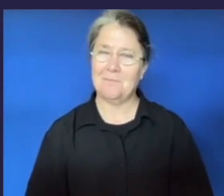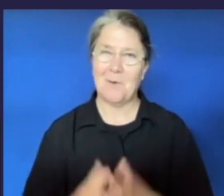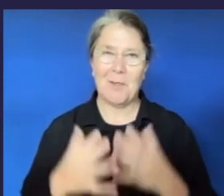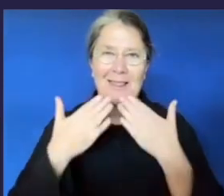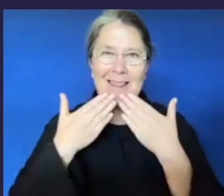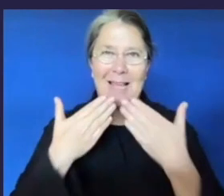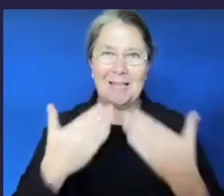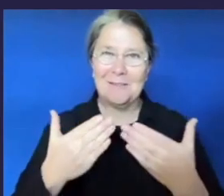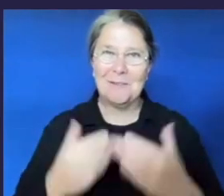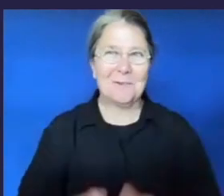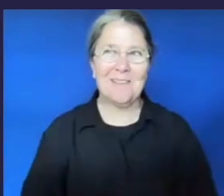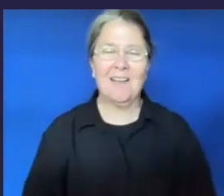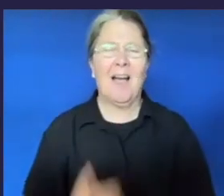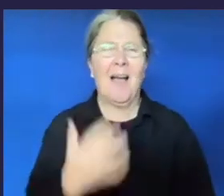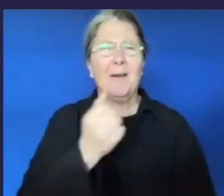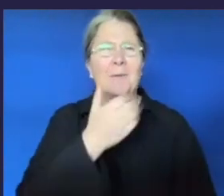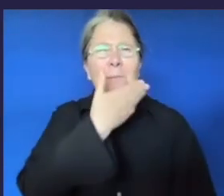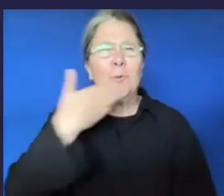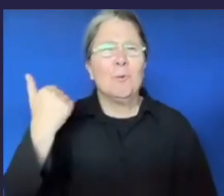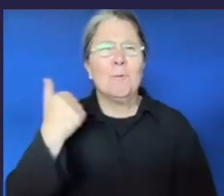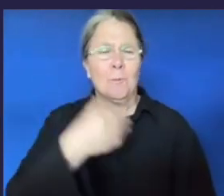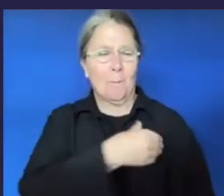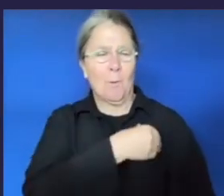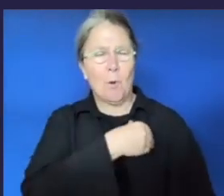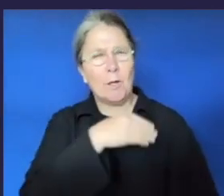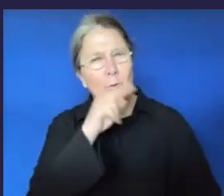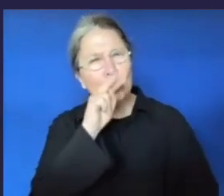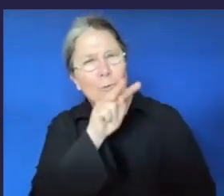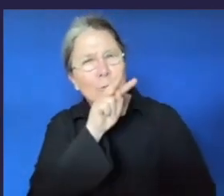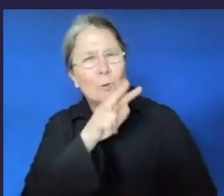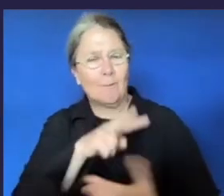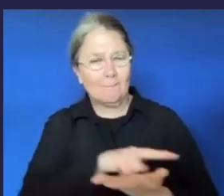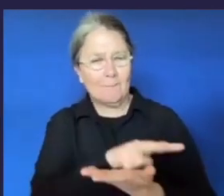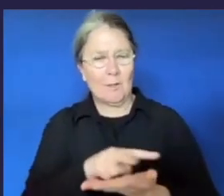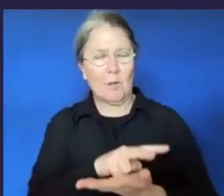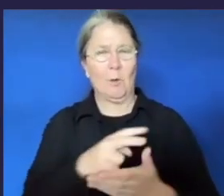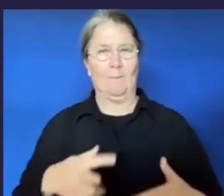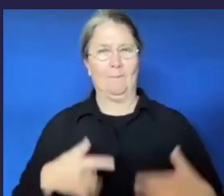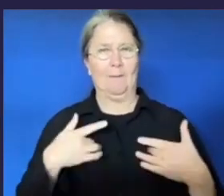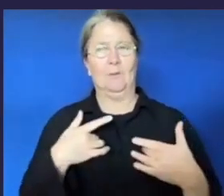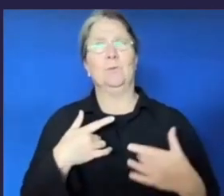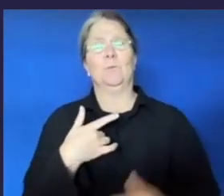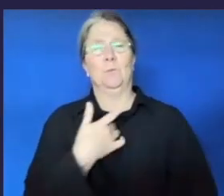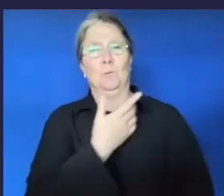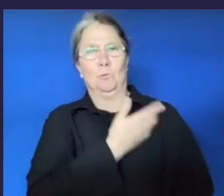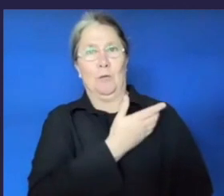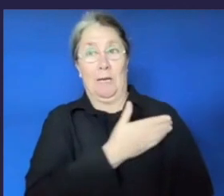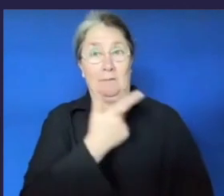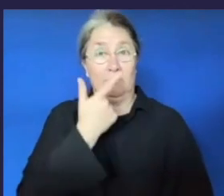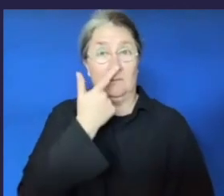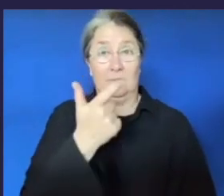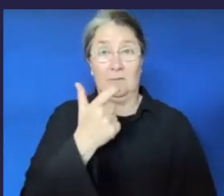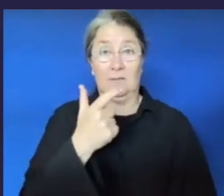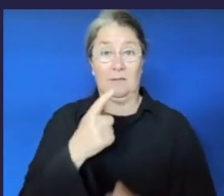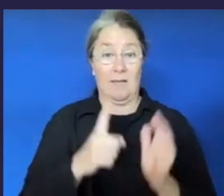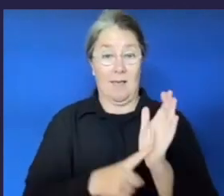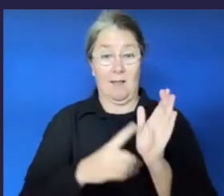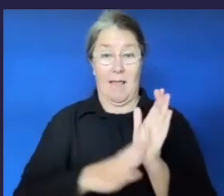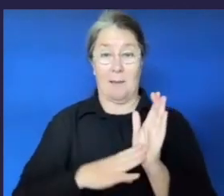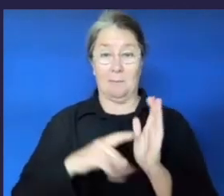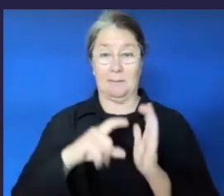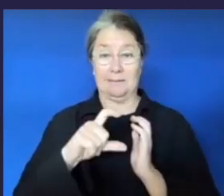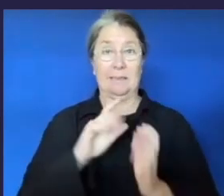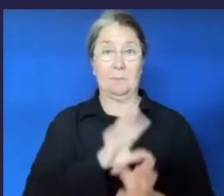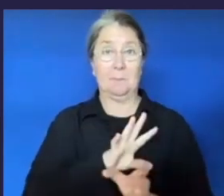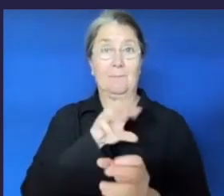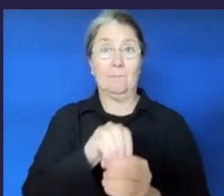I had such a beautiful morning watching some of these videos, and I feel very honoured that we at the LMC Group have been a part of the journey of